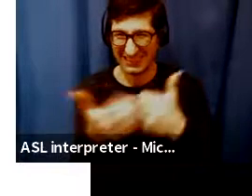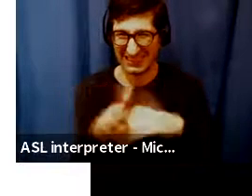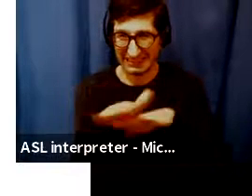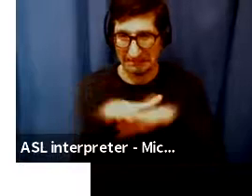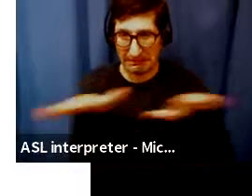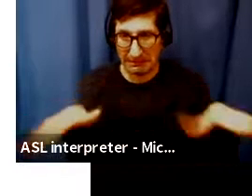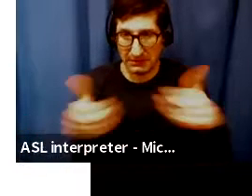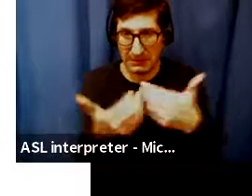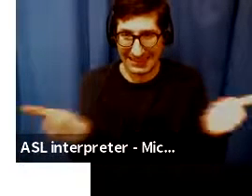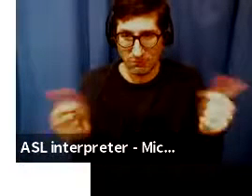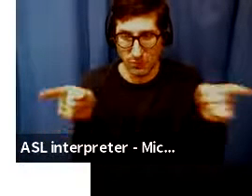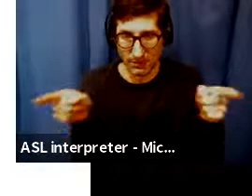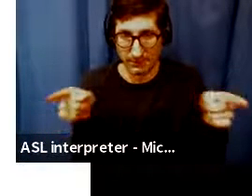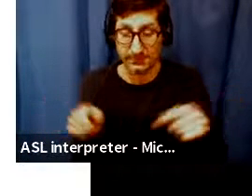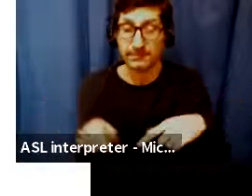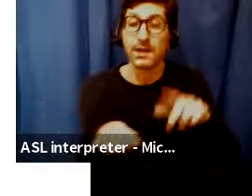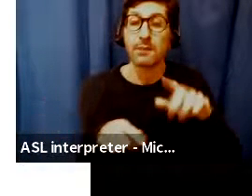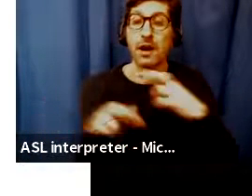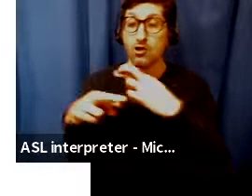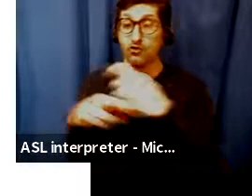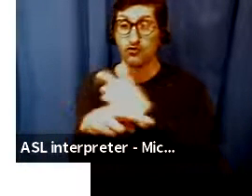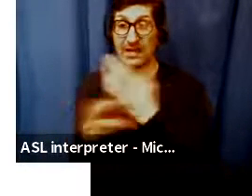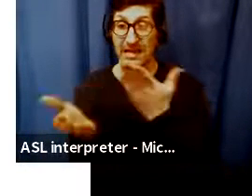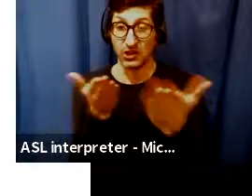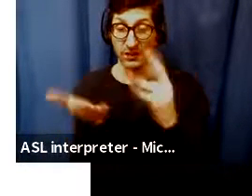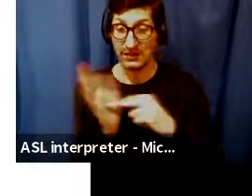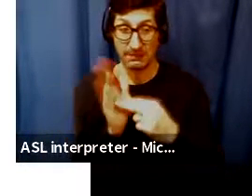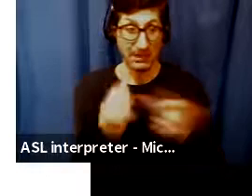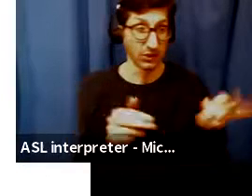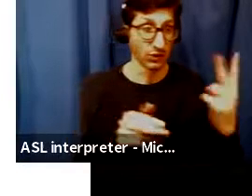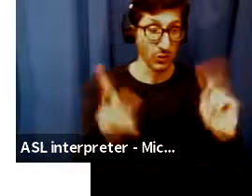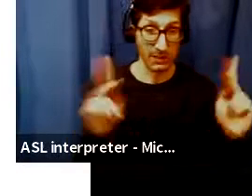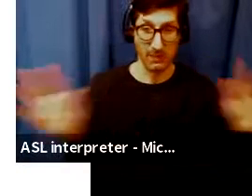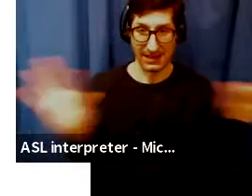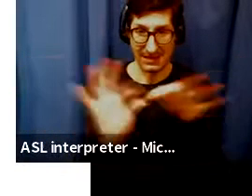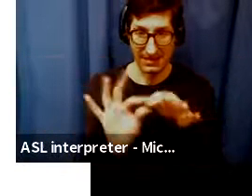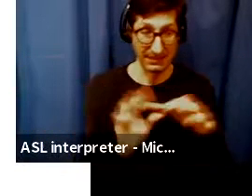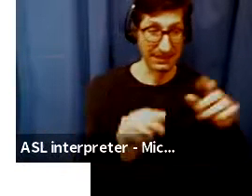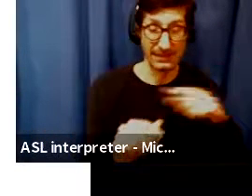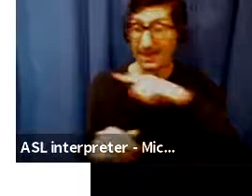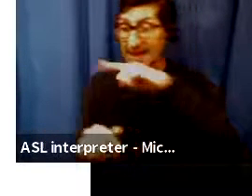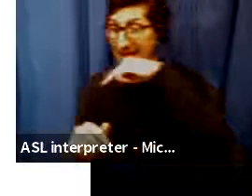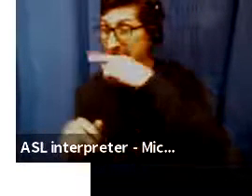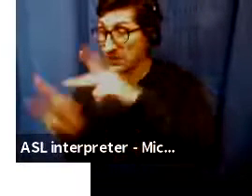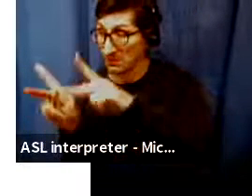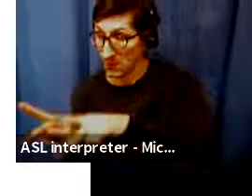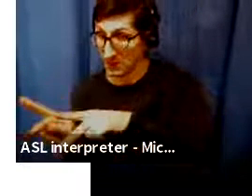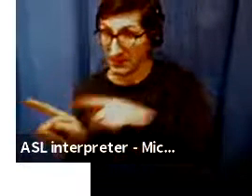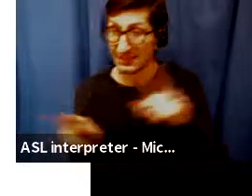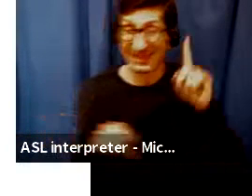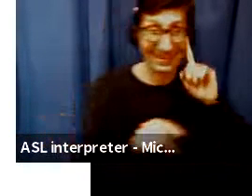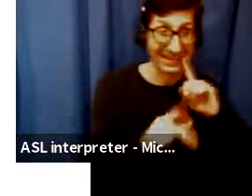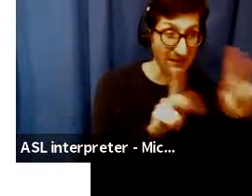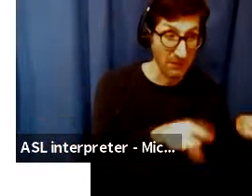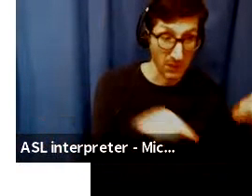So the relay service connects two people, one who is hearing to someone who is